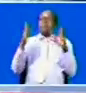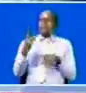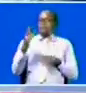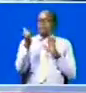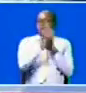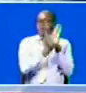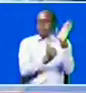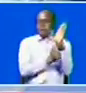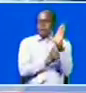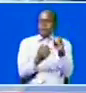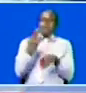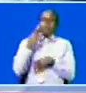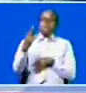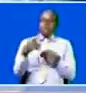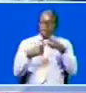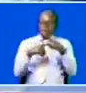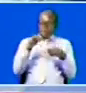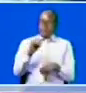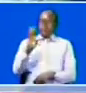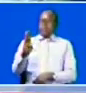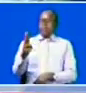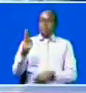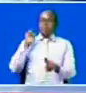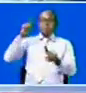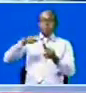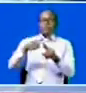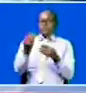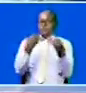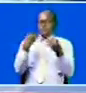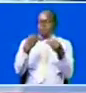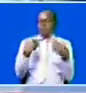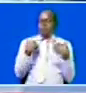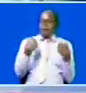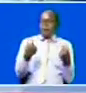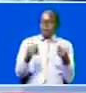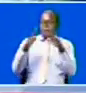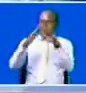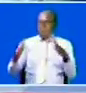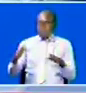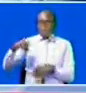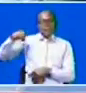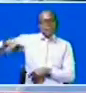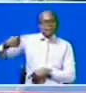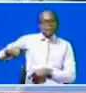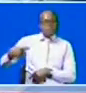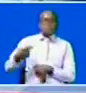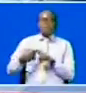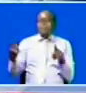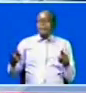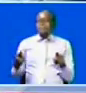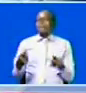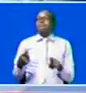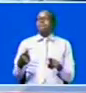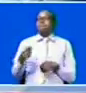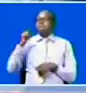has allocated 460 billion shillings towards food, health, housing and manufacturing sectors. But you may have